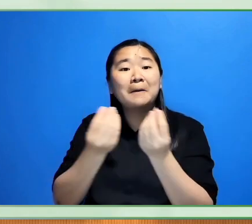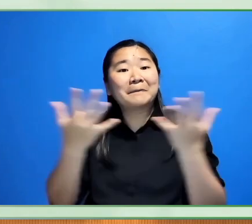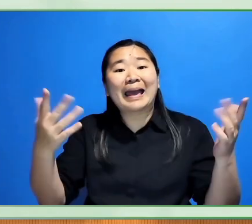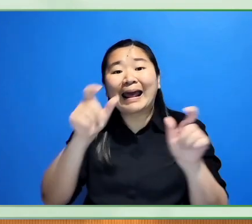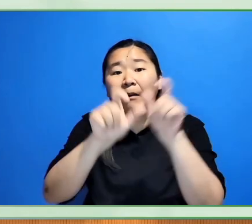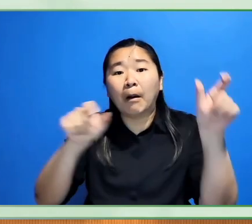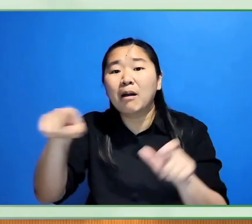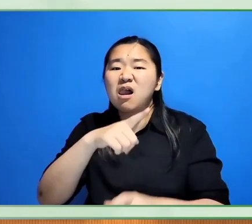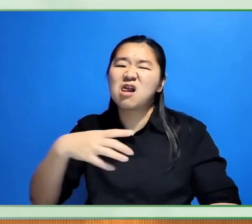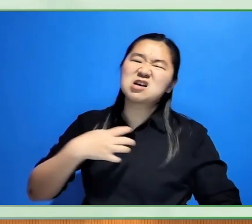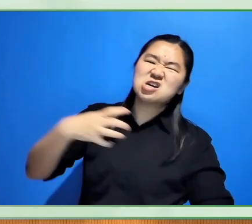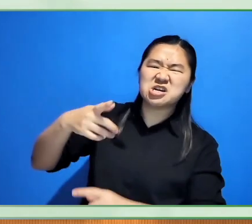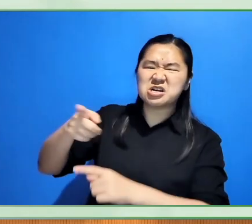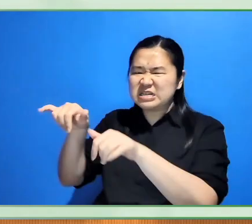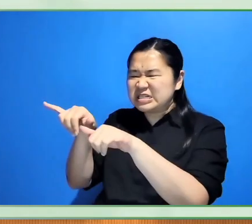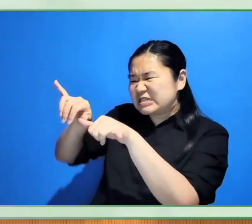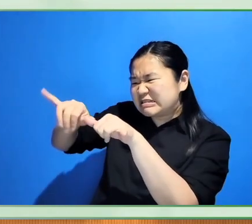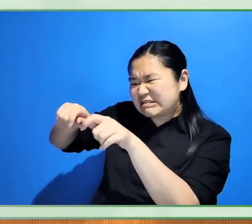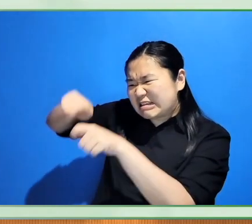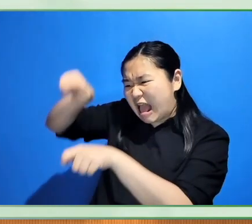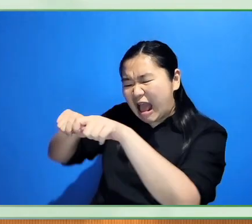printing, assembly, and then the patient fitting.